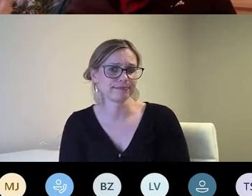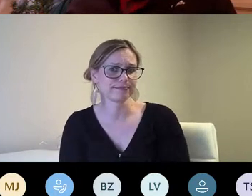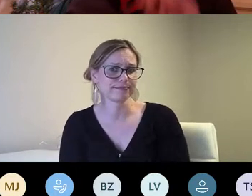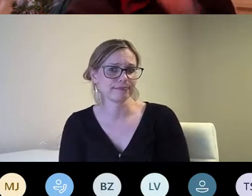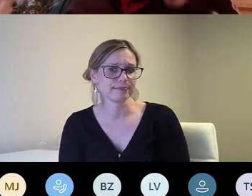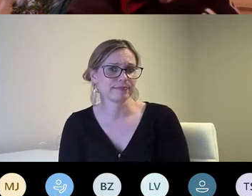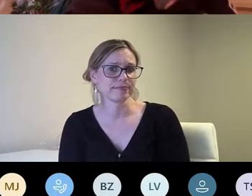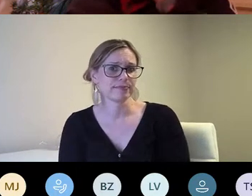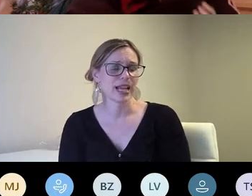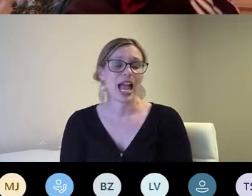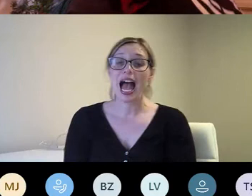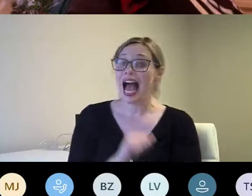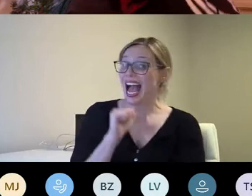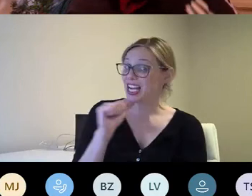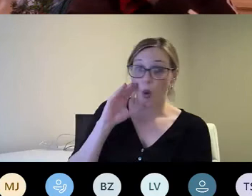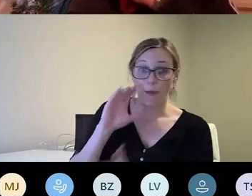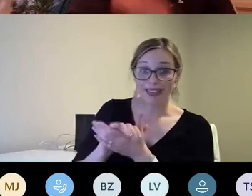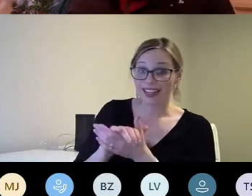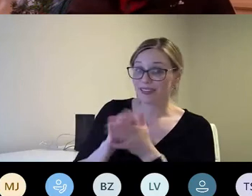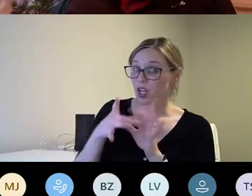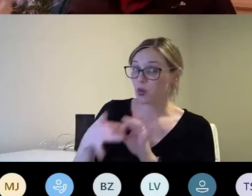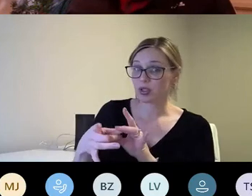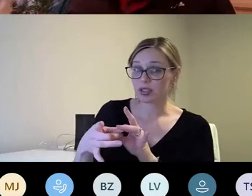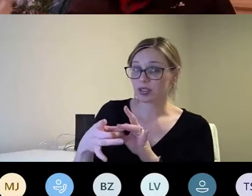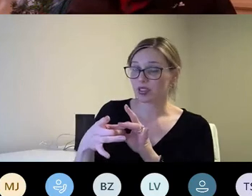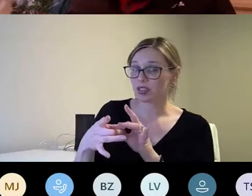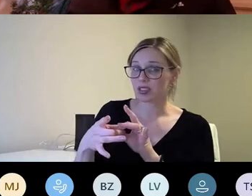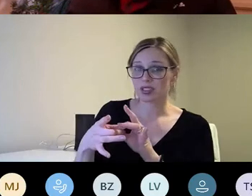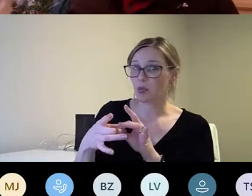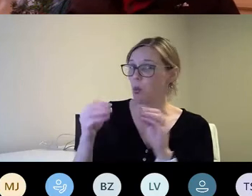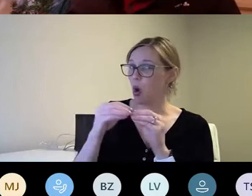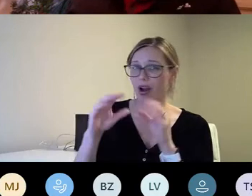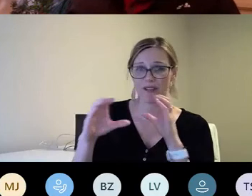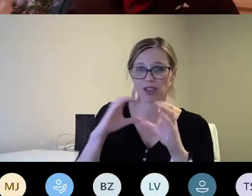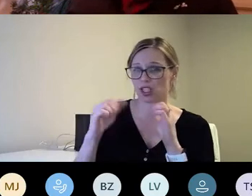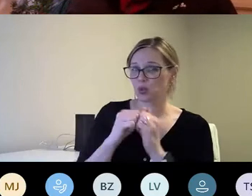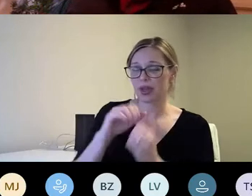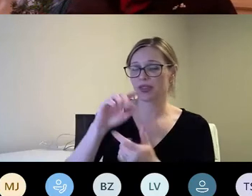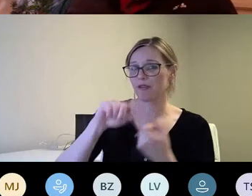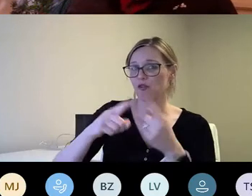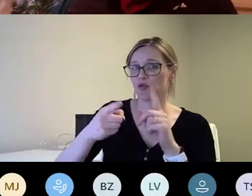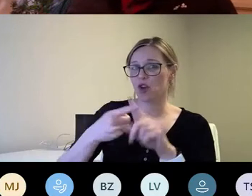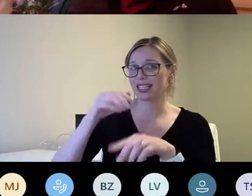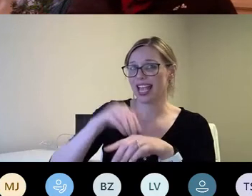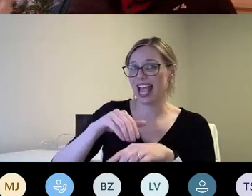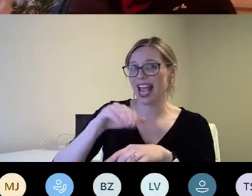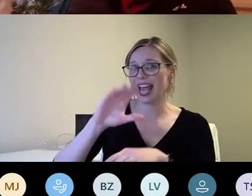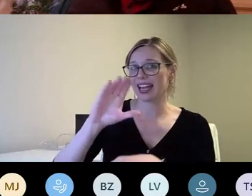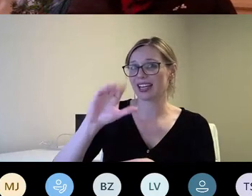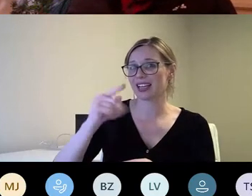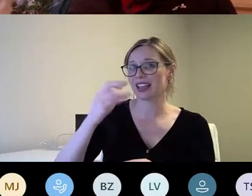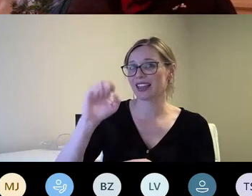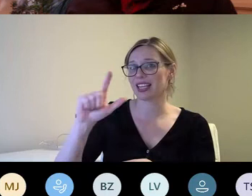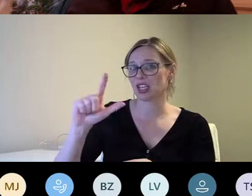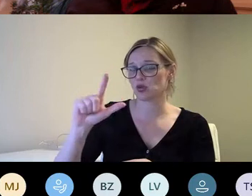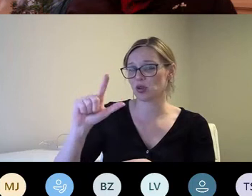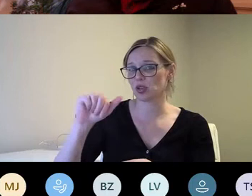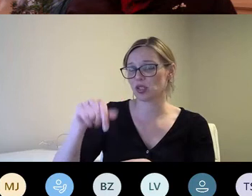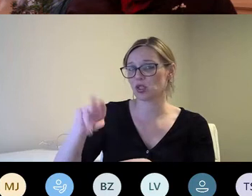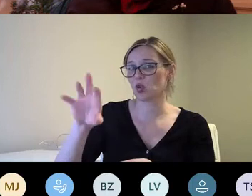I don't believe there have been any further conversations with the Friends of Cathedral Square. The WNRF sounded like it was a